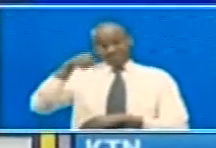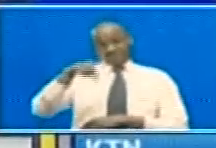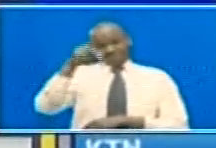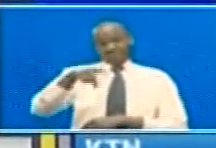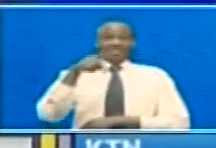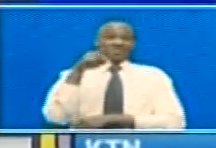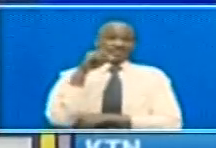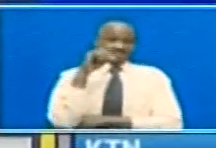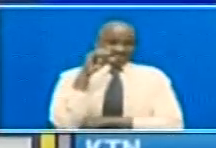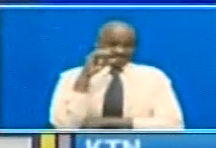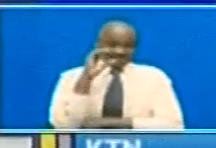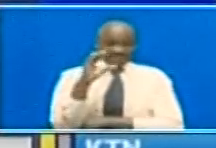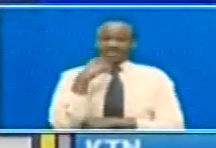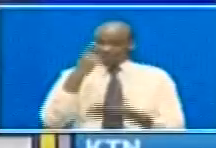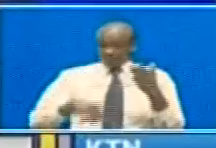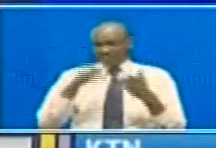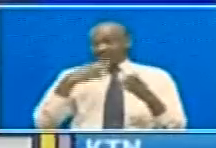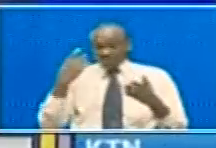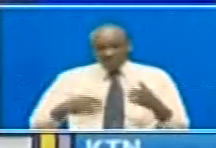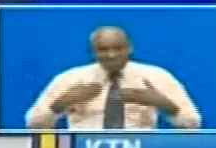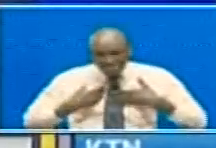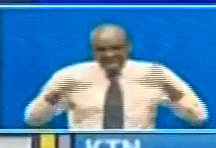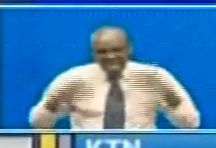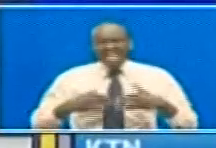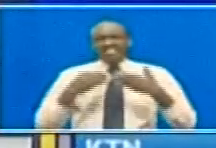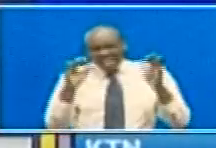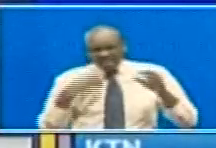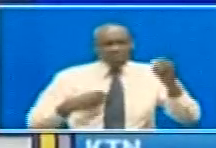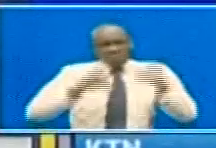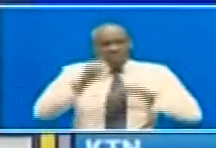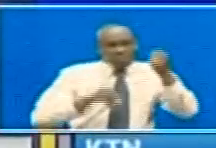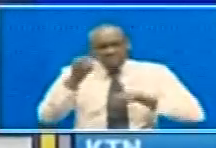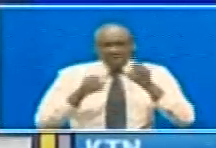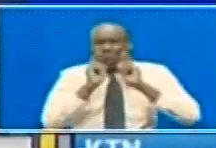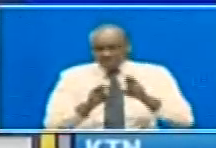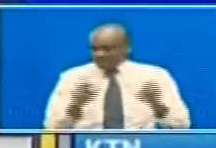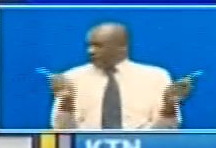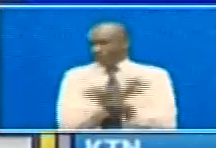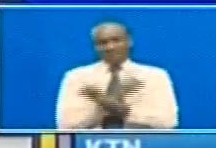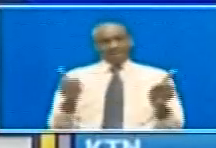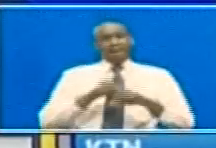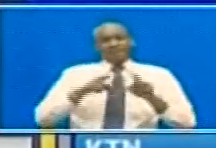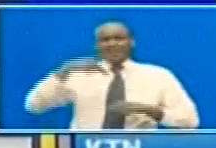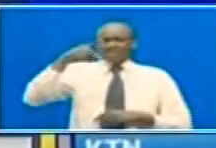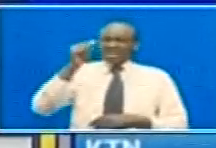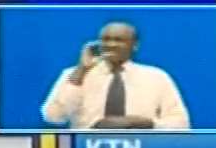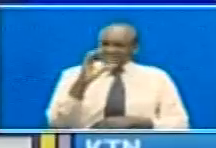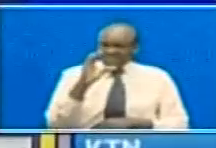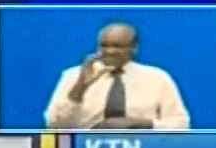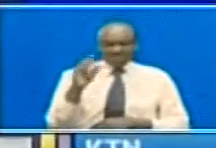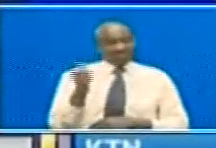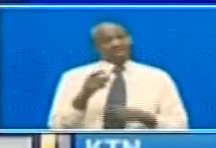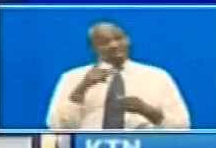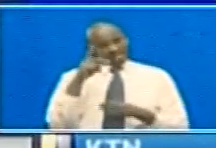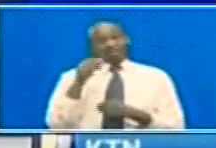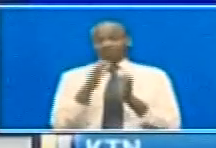Privileges Committee, Iringo also denied that he made any attempt to doctor an audit report by the Public Accounts Committee.